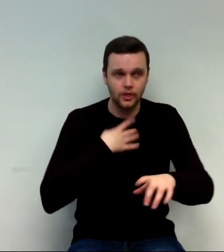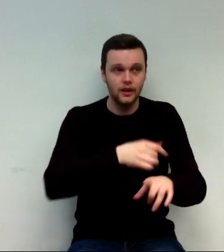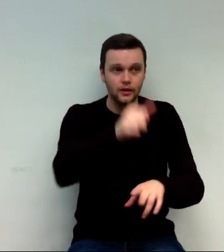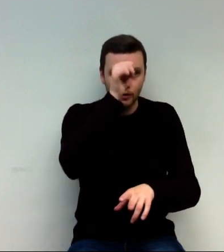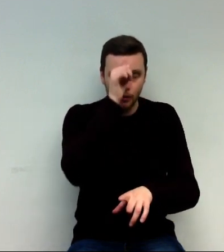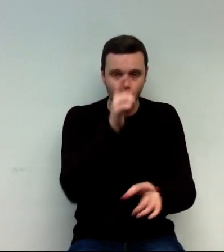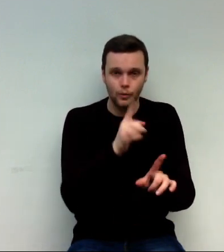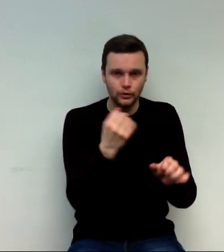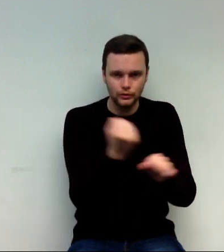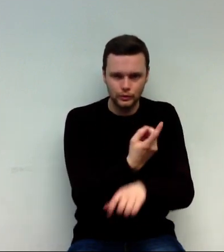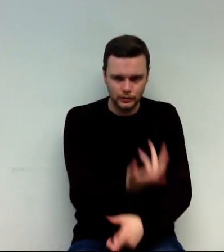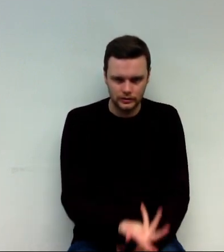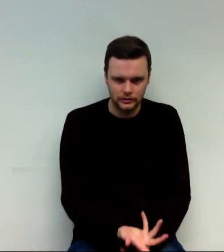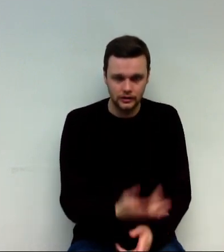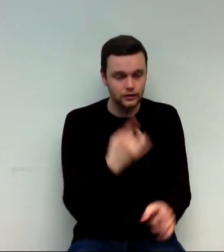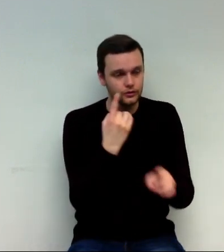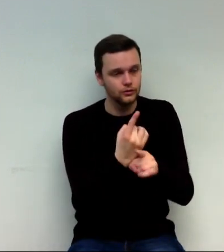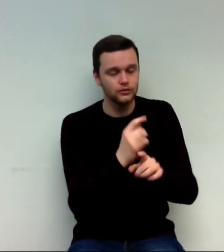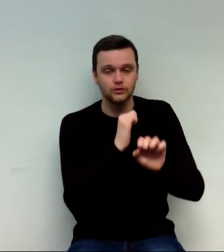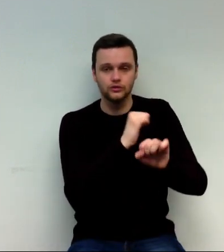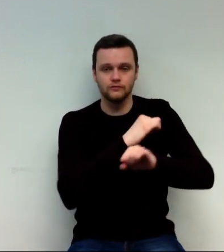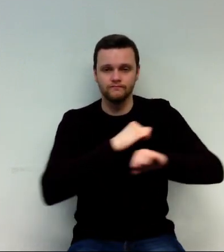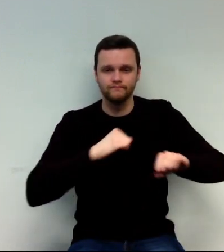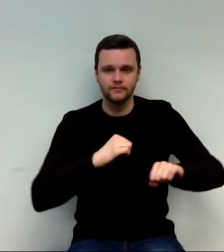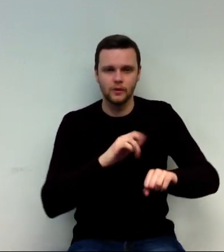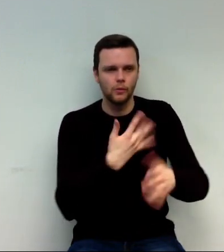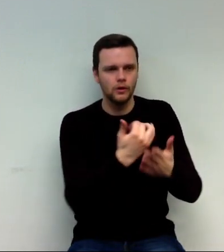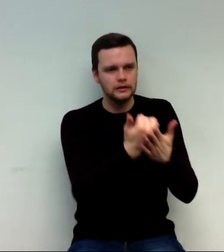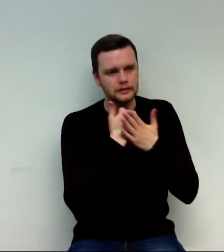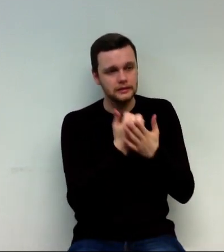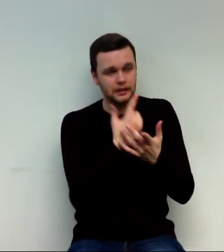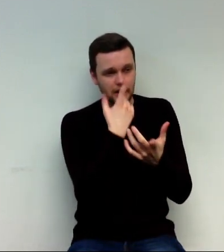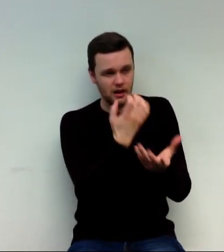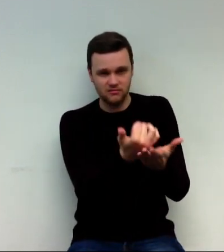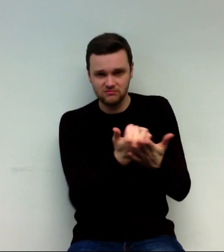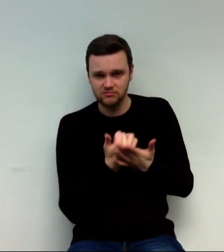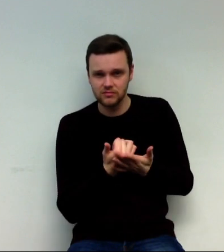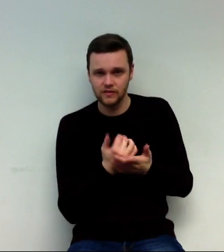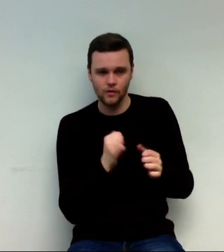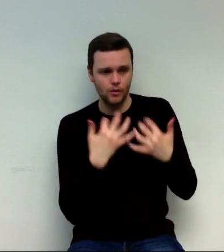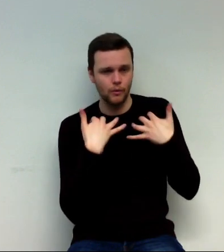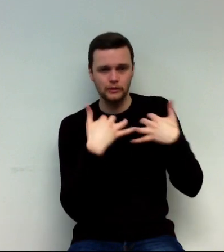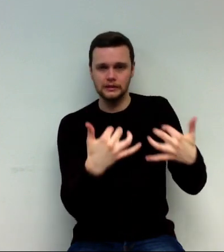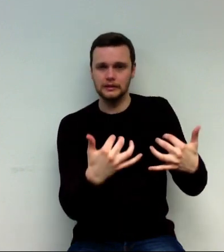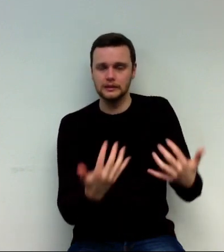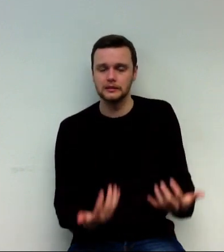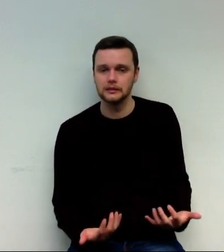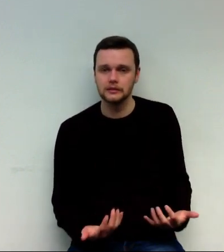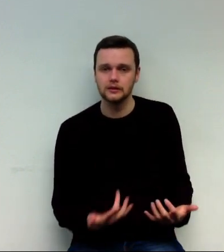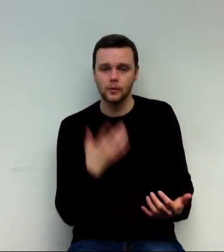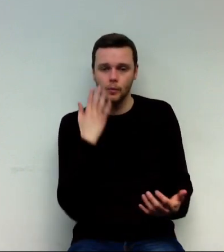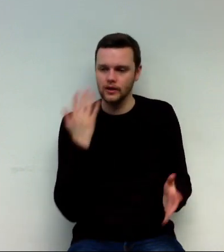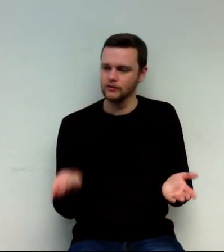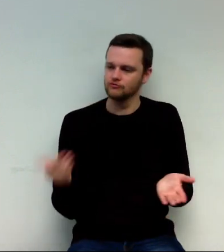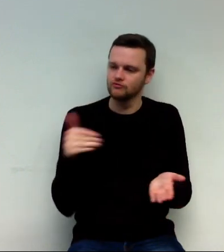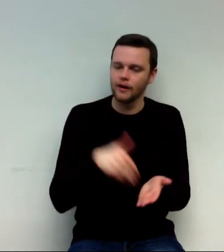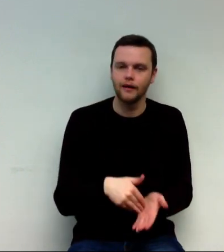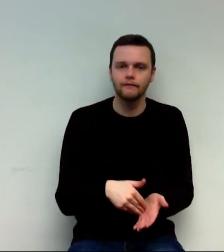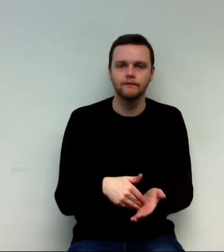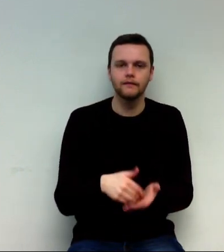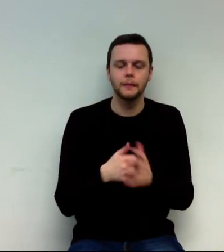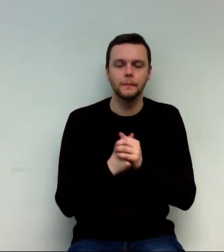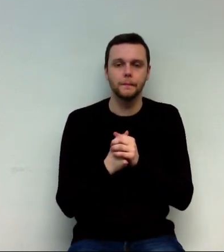you're doing, and chat to your venue about what assistance are they going to be able to give the audience when they arrive. Because I